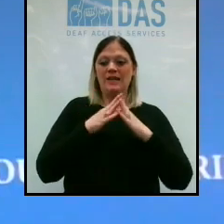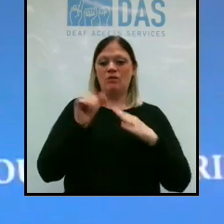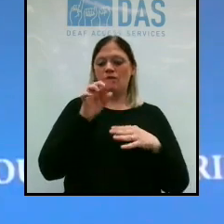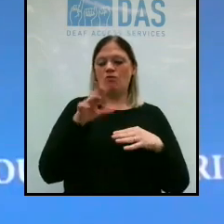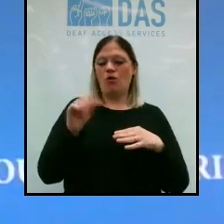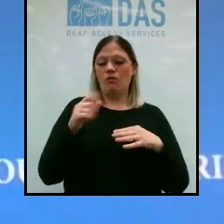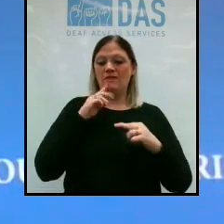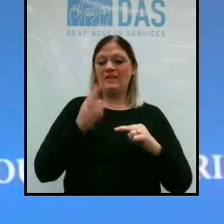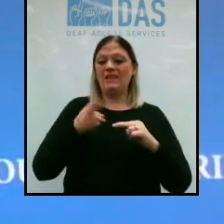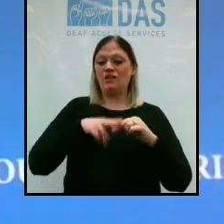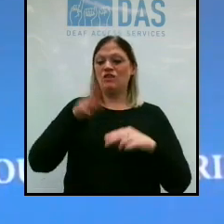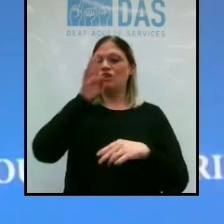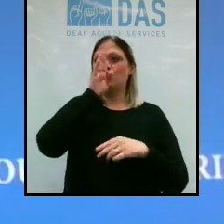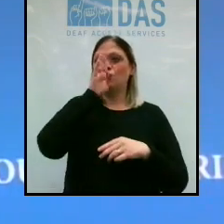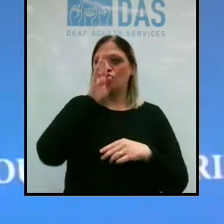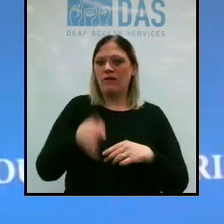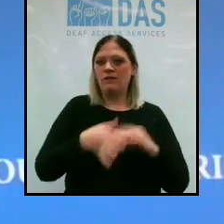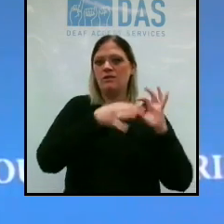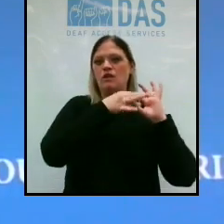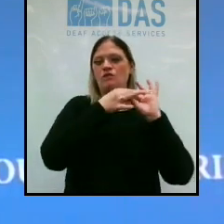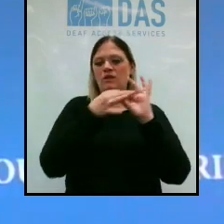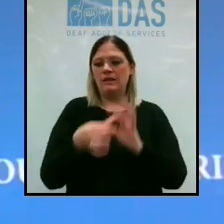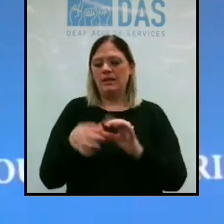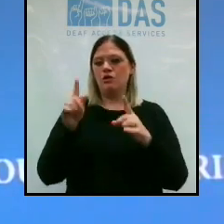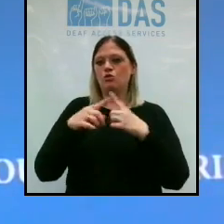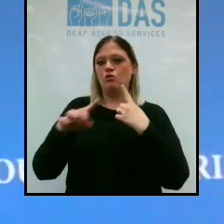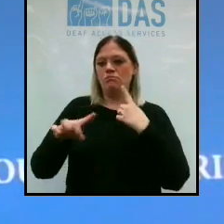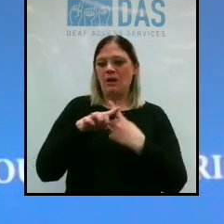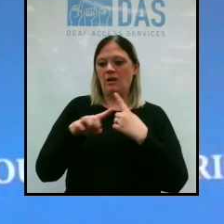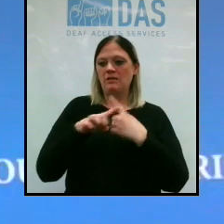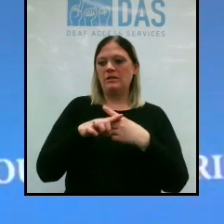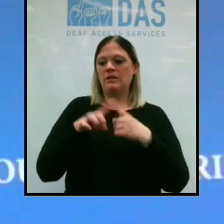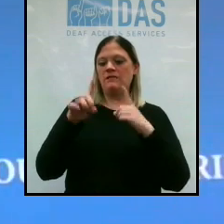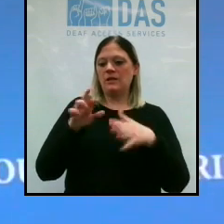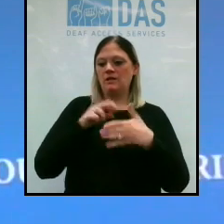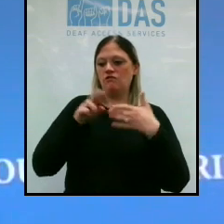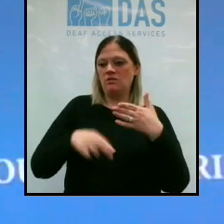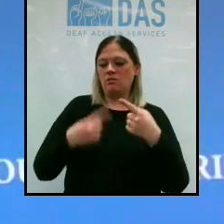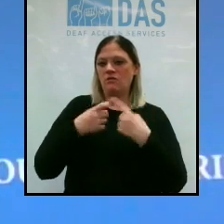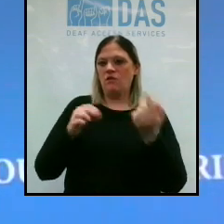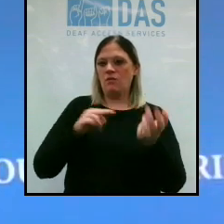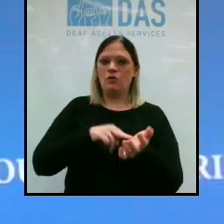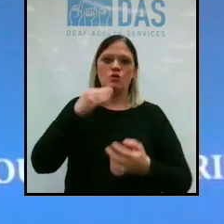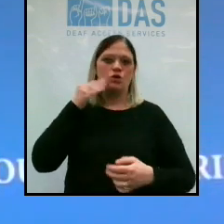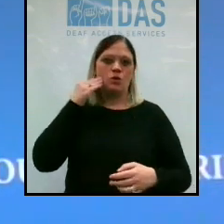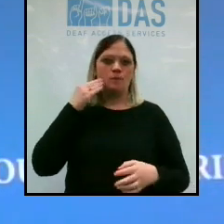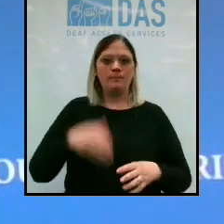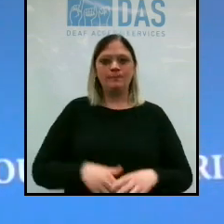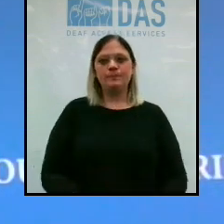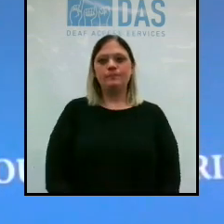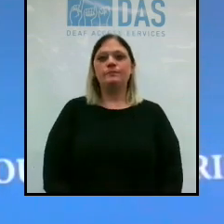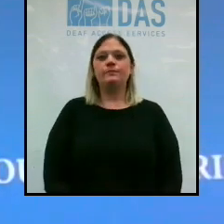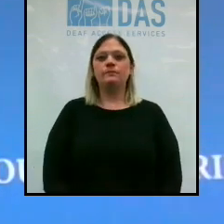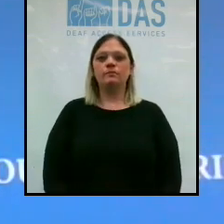of Aurora is directly attributable to positive cases in nursing homes.